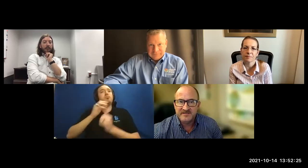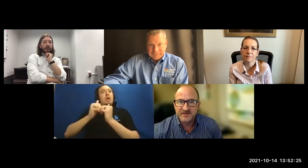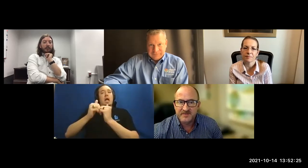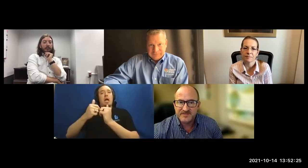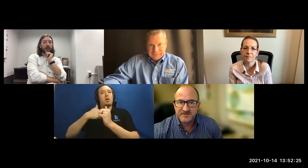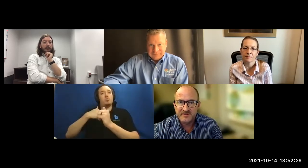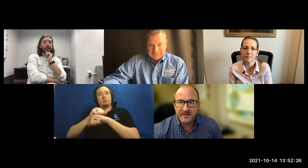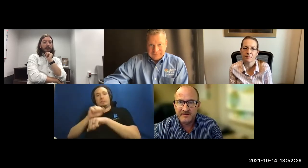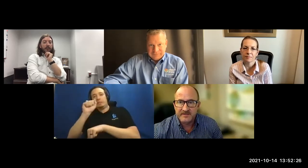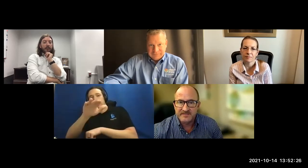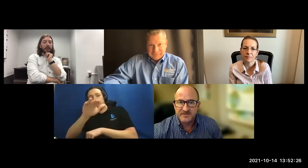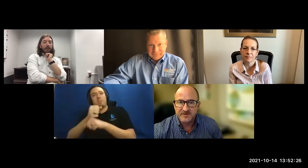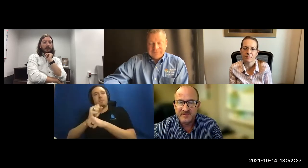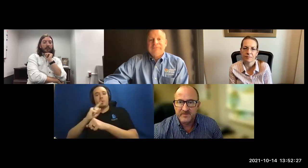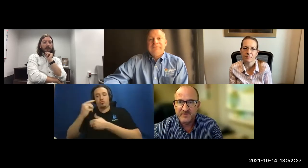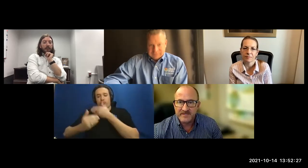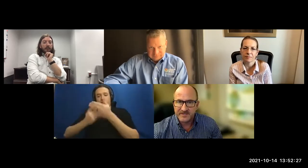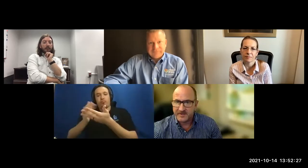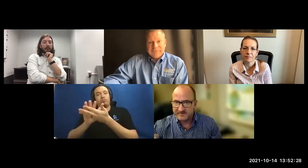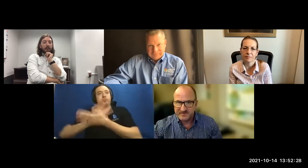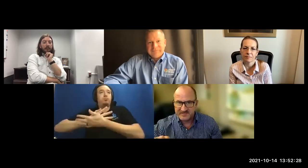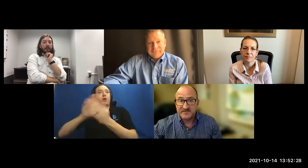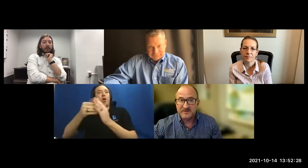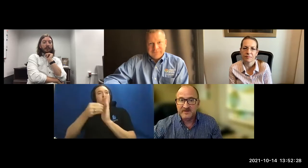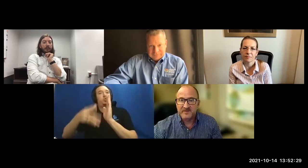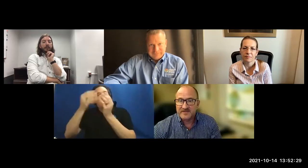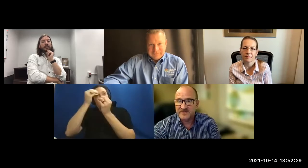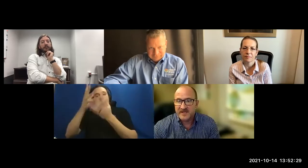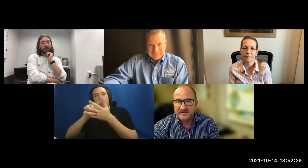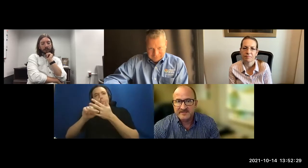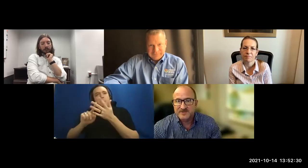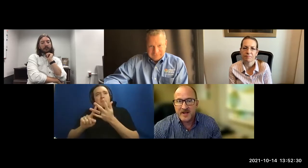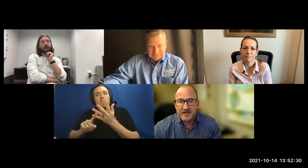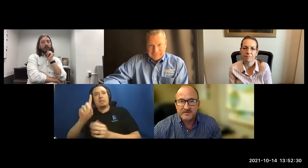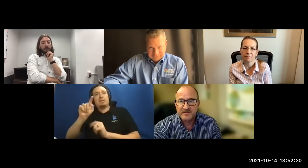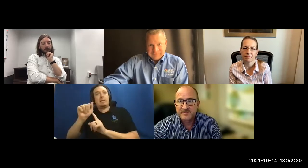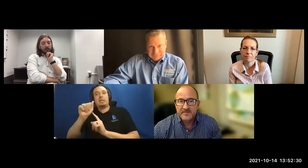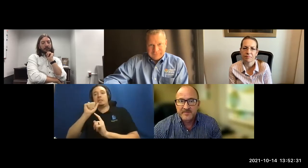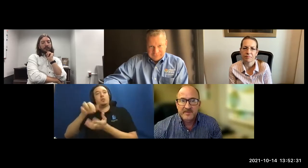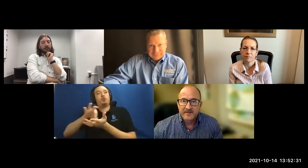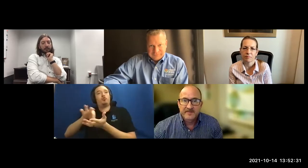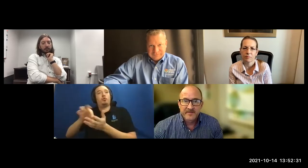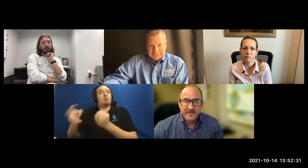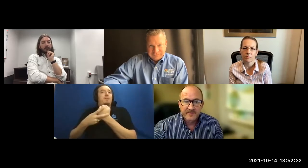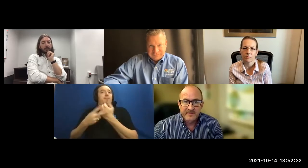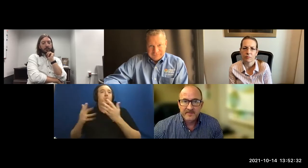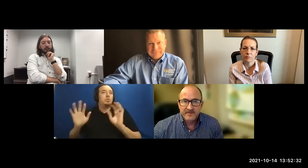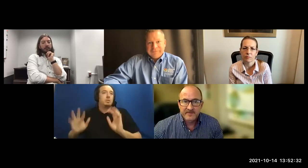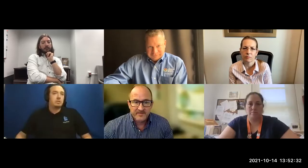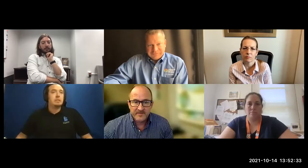send it to you to make sure that the student information, specific student information data isn't trackable?